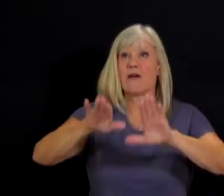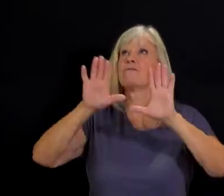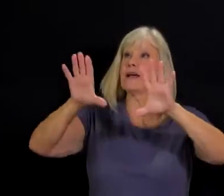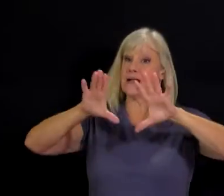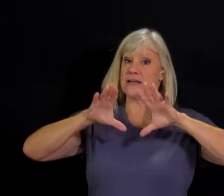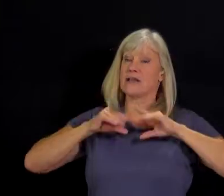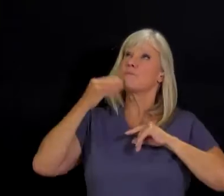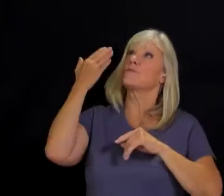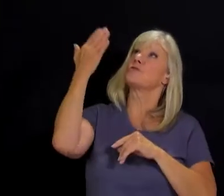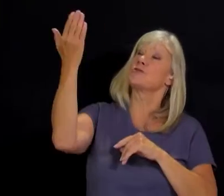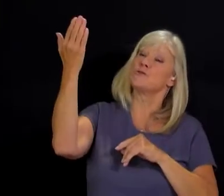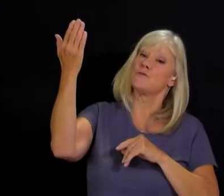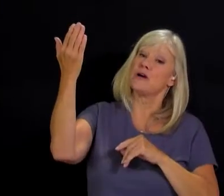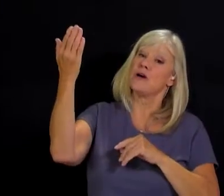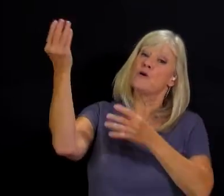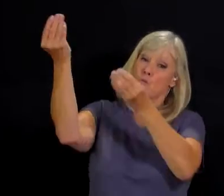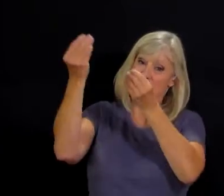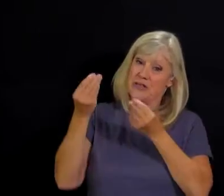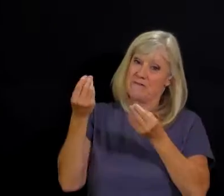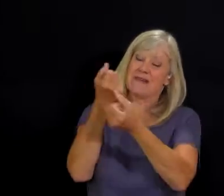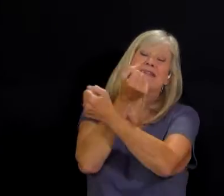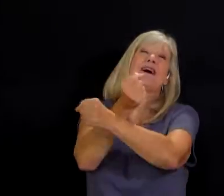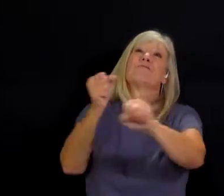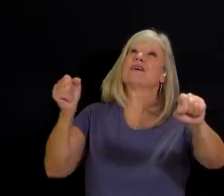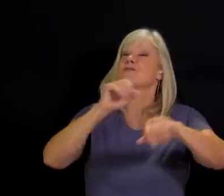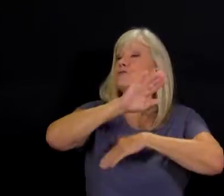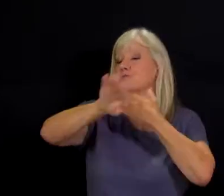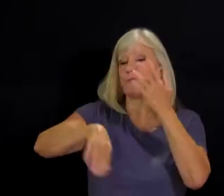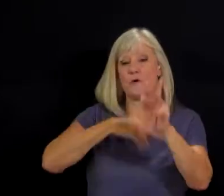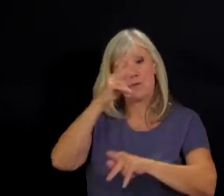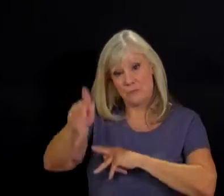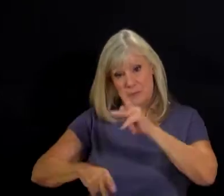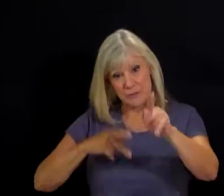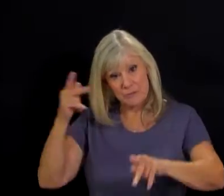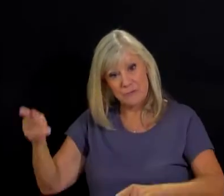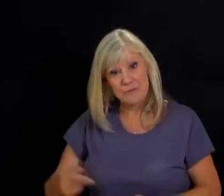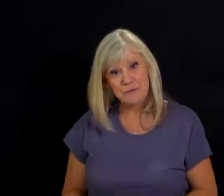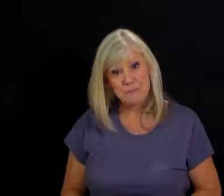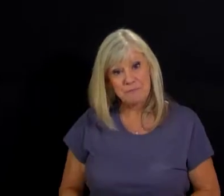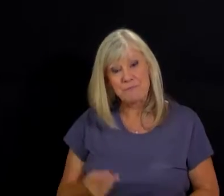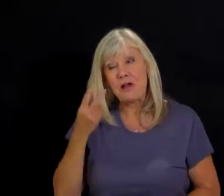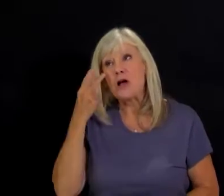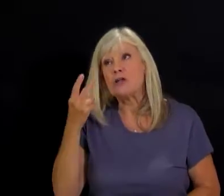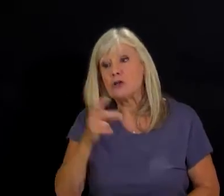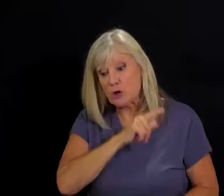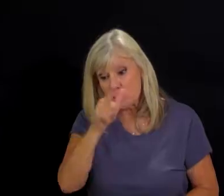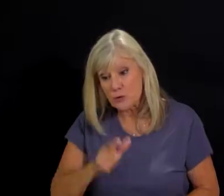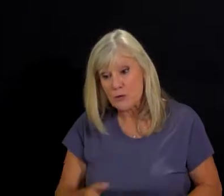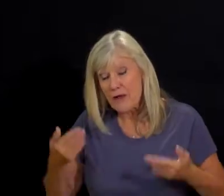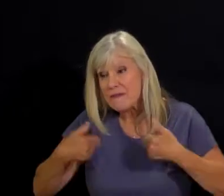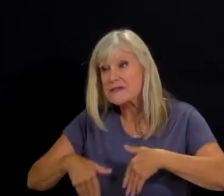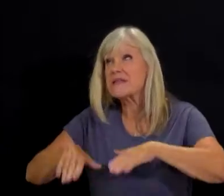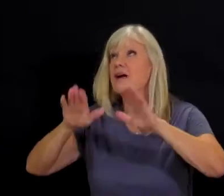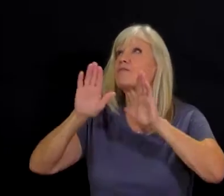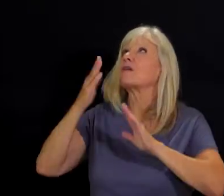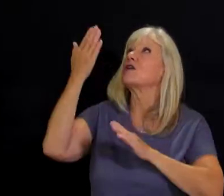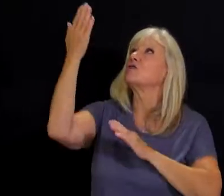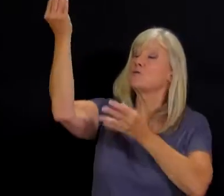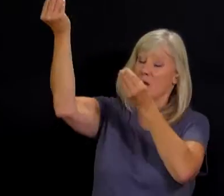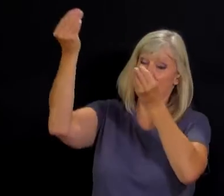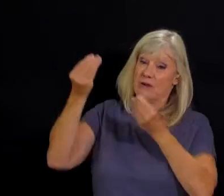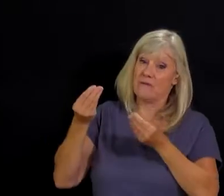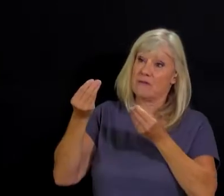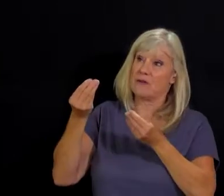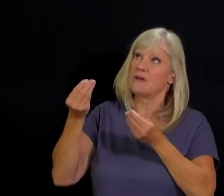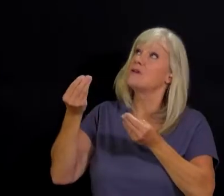To you, which brings salvation to the whole world. Look, O Lord, upon the sacrifice which you yourself have provided